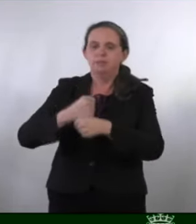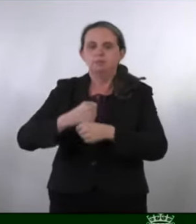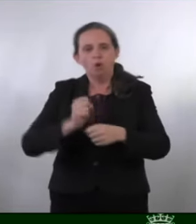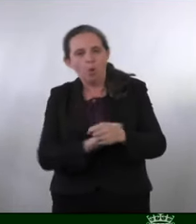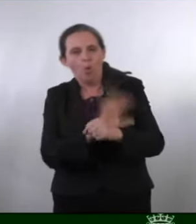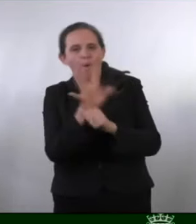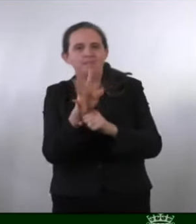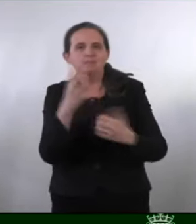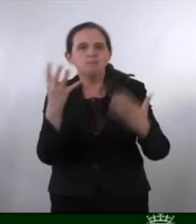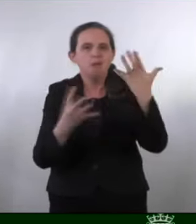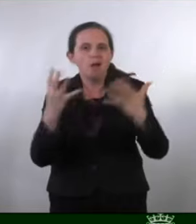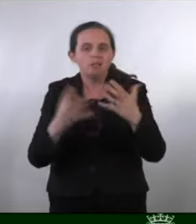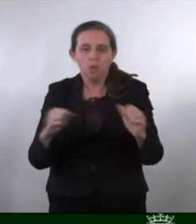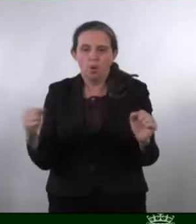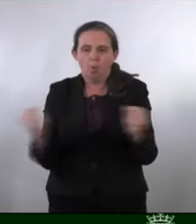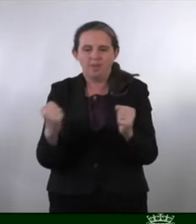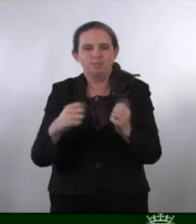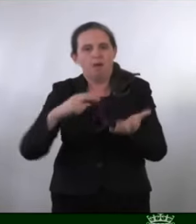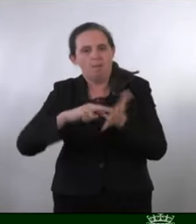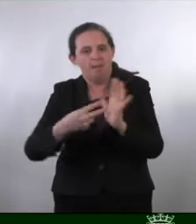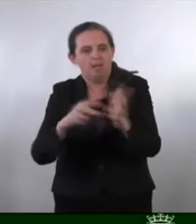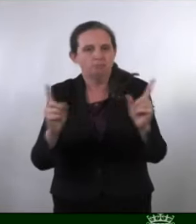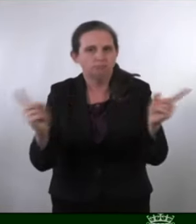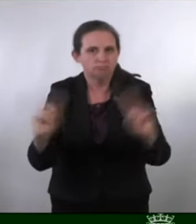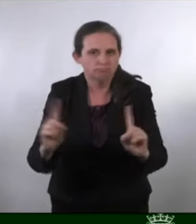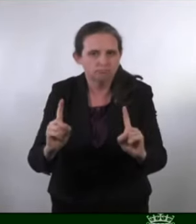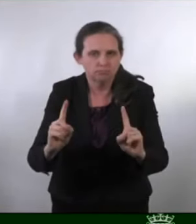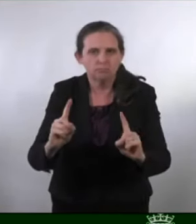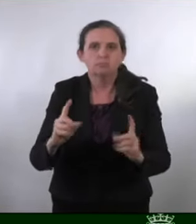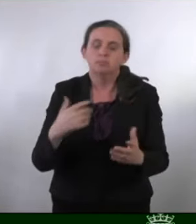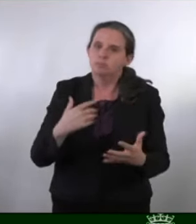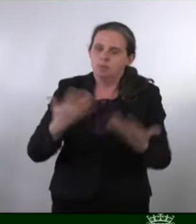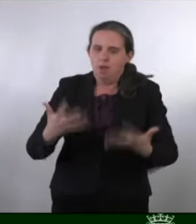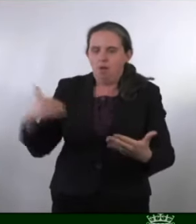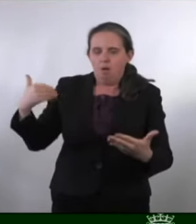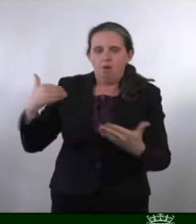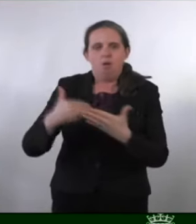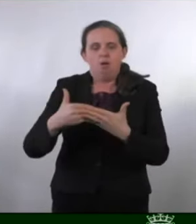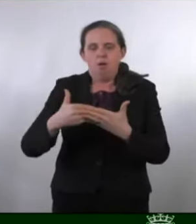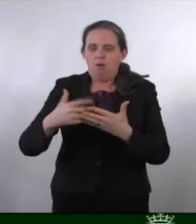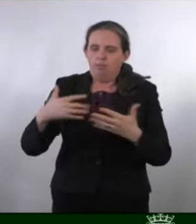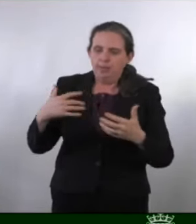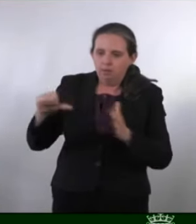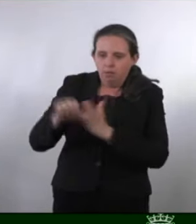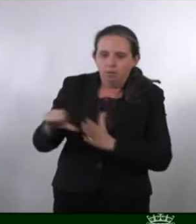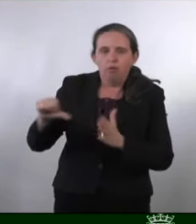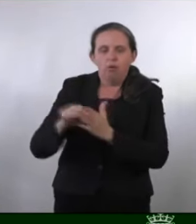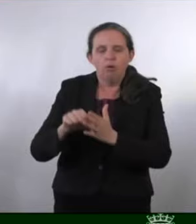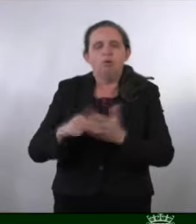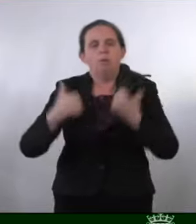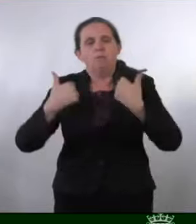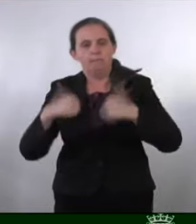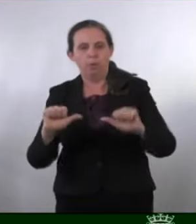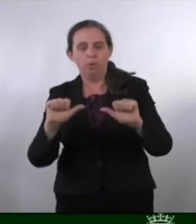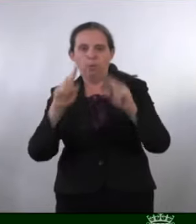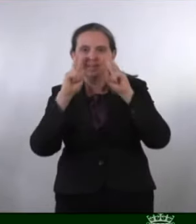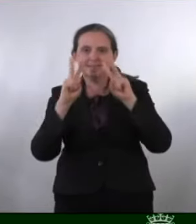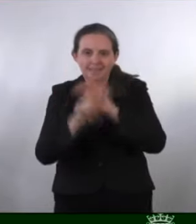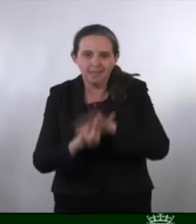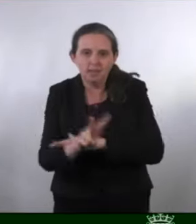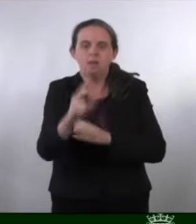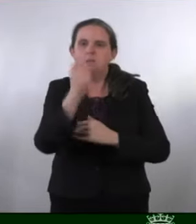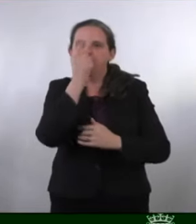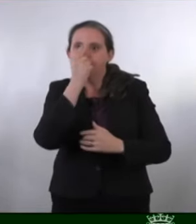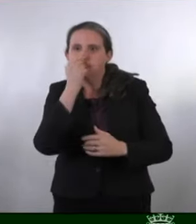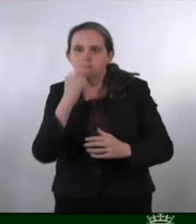first time since this wretched virus took hold, we can see a route out of the pandemic. The breakthroughs in